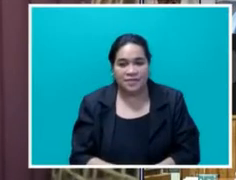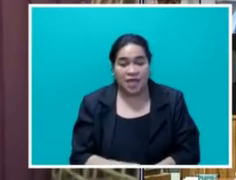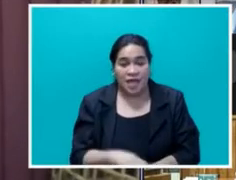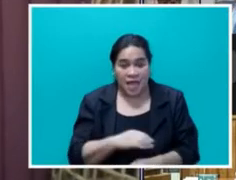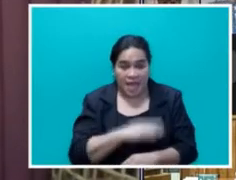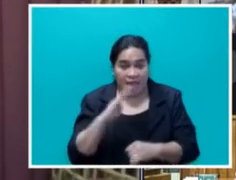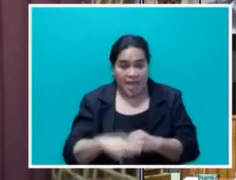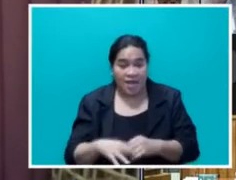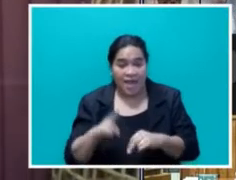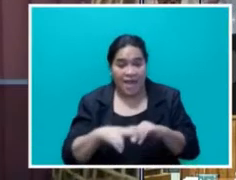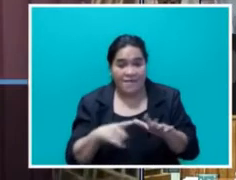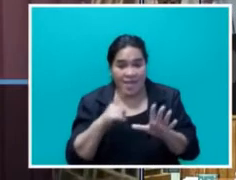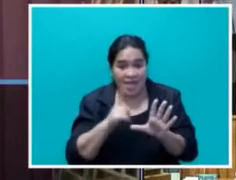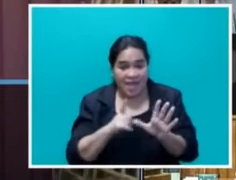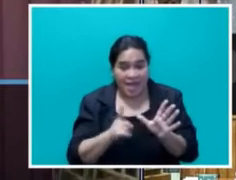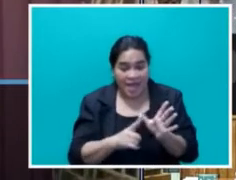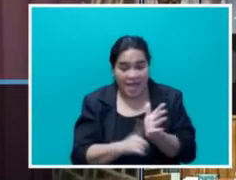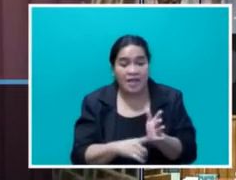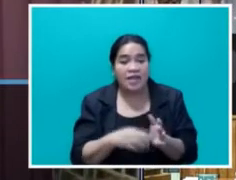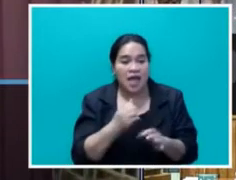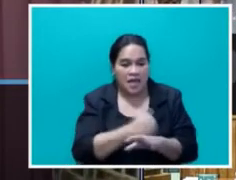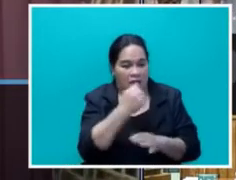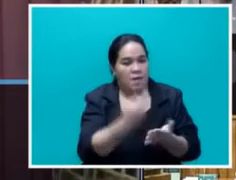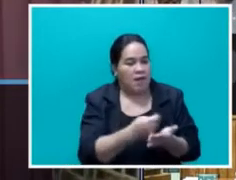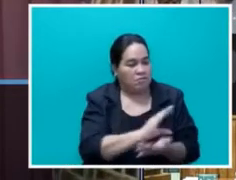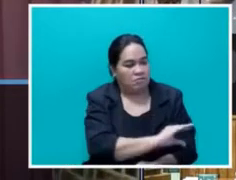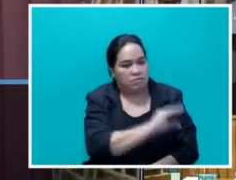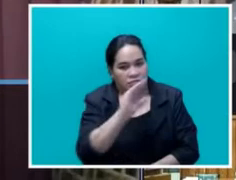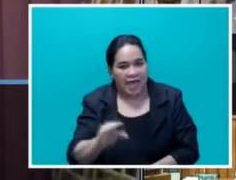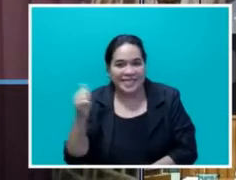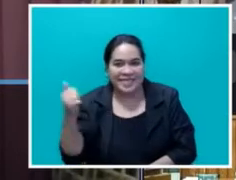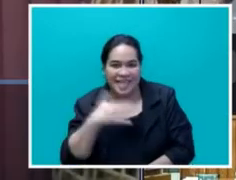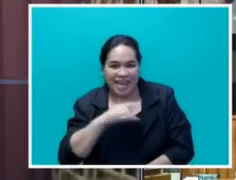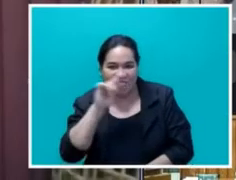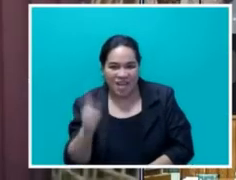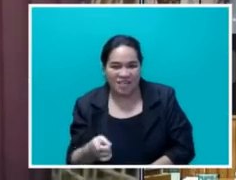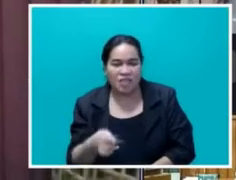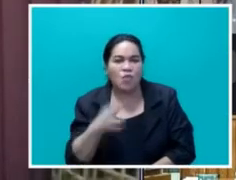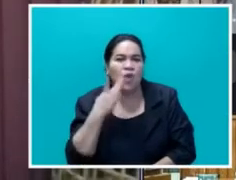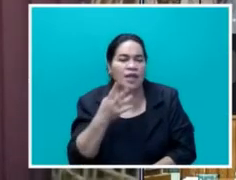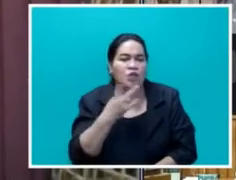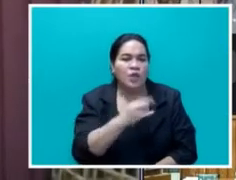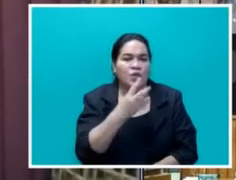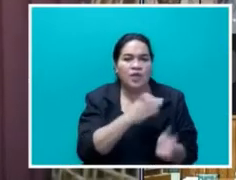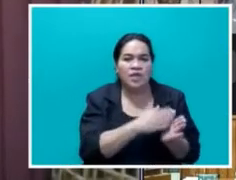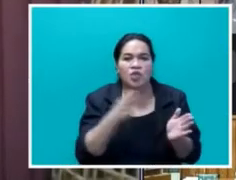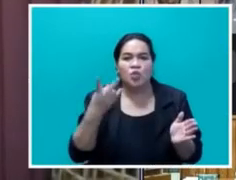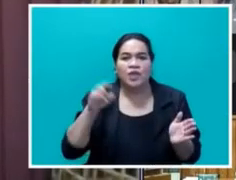FAO's engagement, government then allocated $600,000 during the 2020-2021 budget